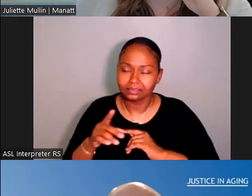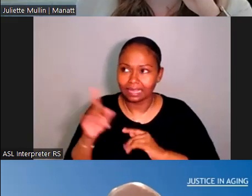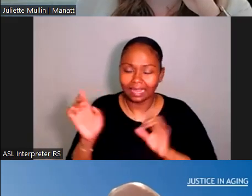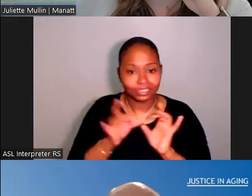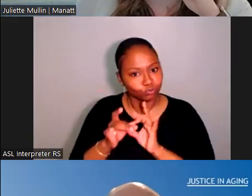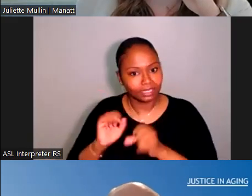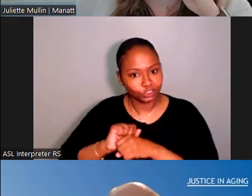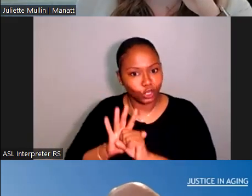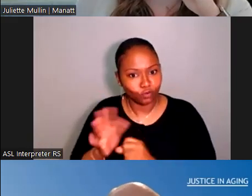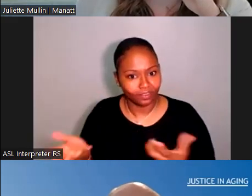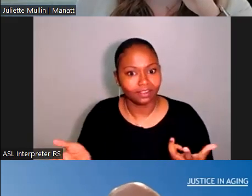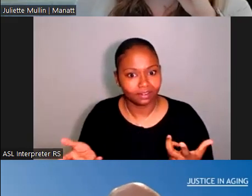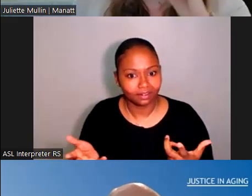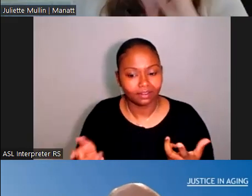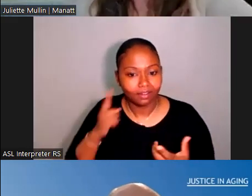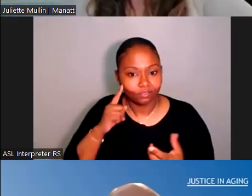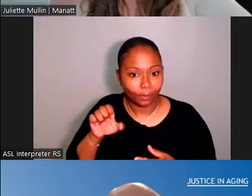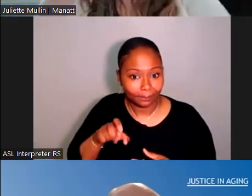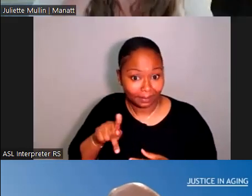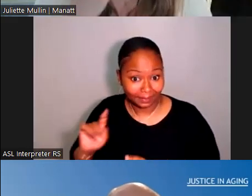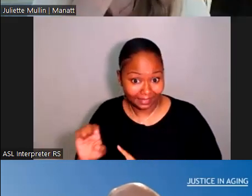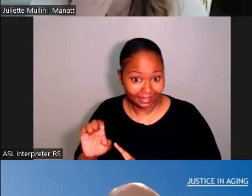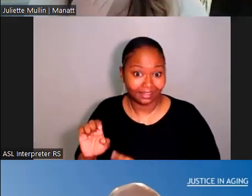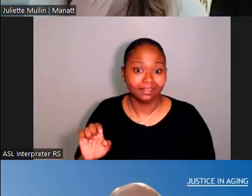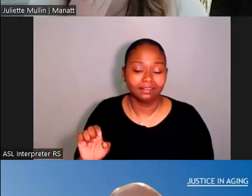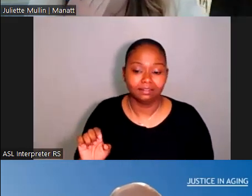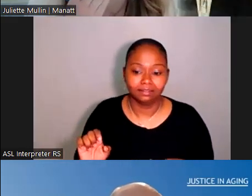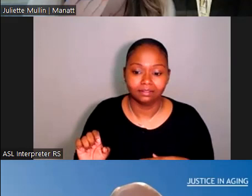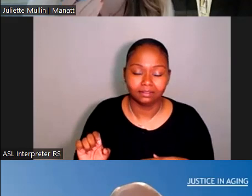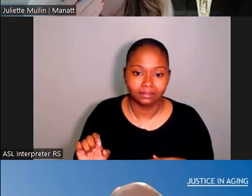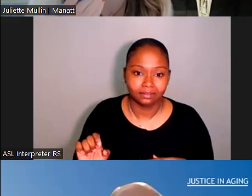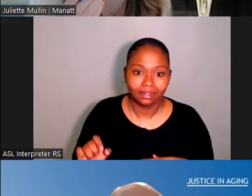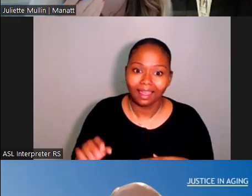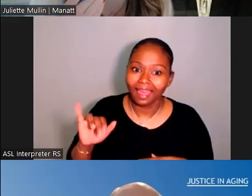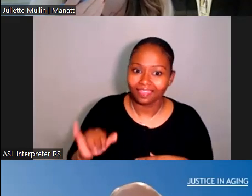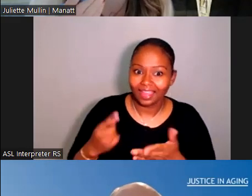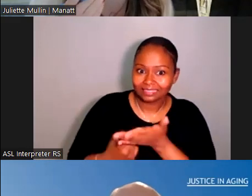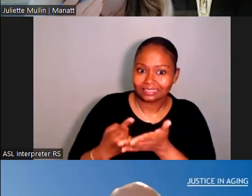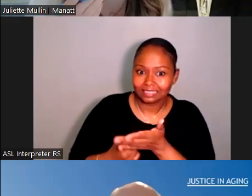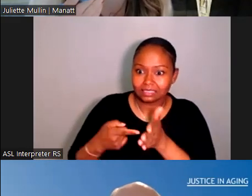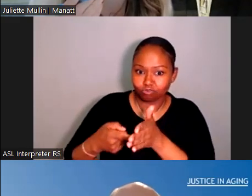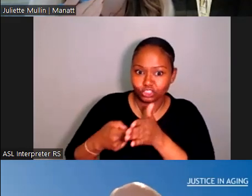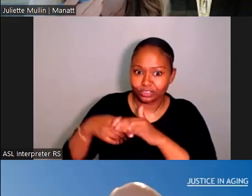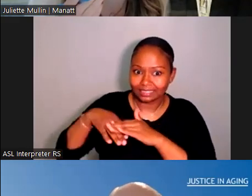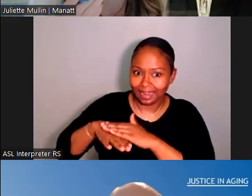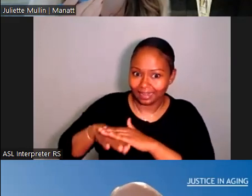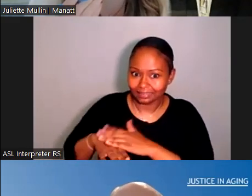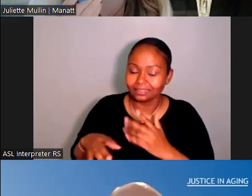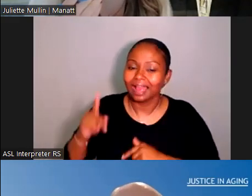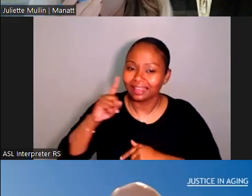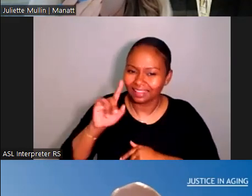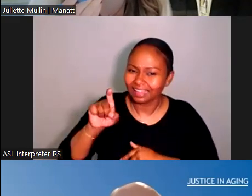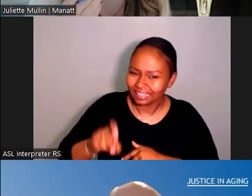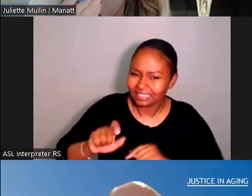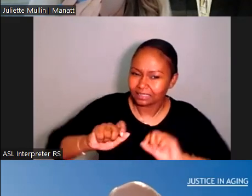to PPE and to the discussion of restricted access. So I think there needs to be some